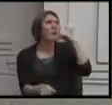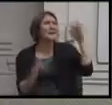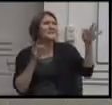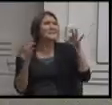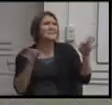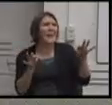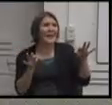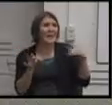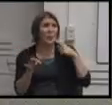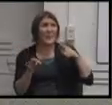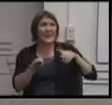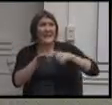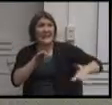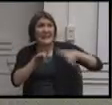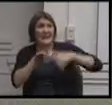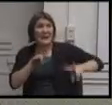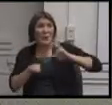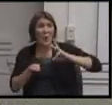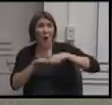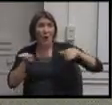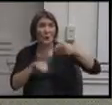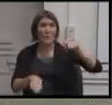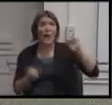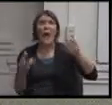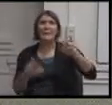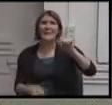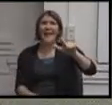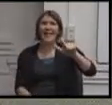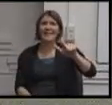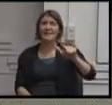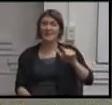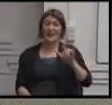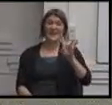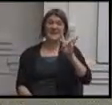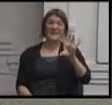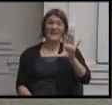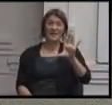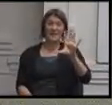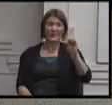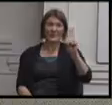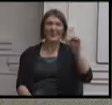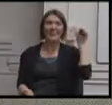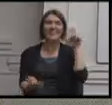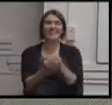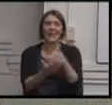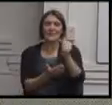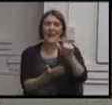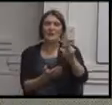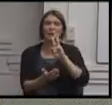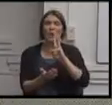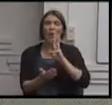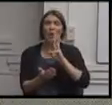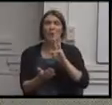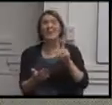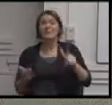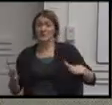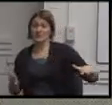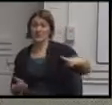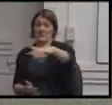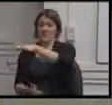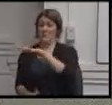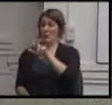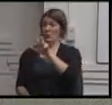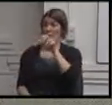how many gallons we're losing? In the ballpark of 700 and 750,000 gallons. It's a 300,000 gallon